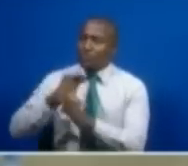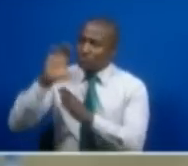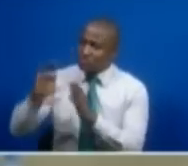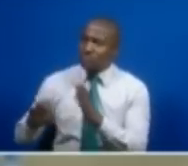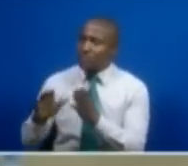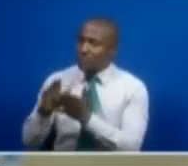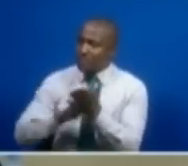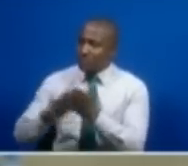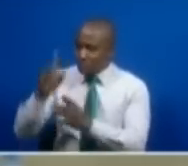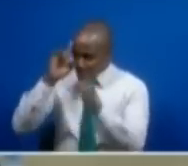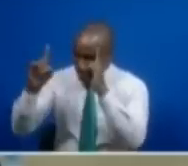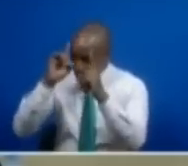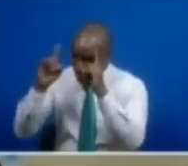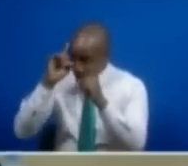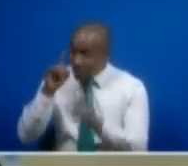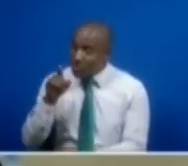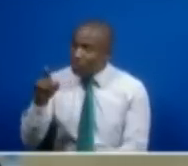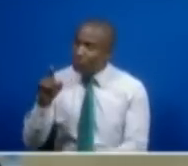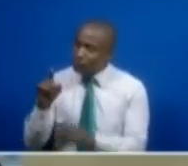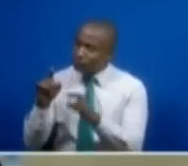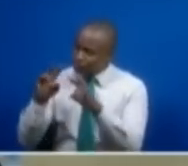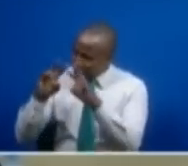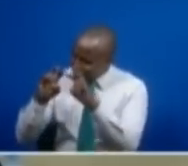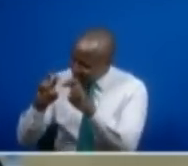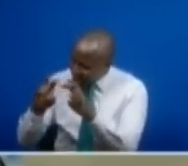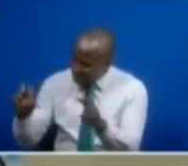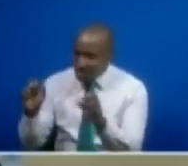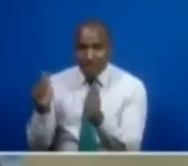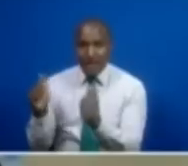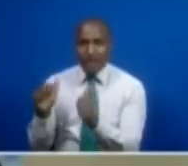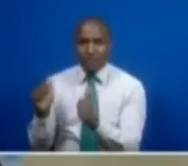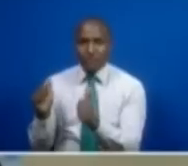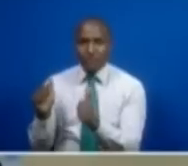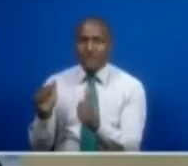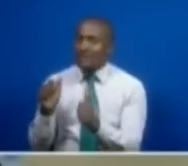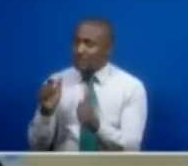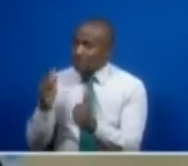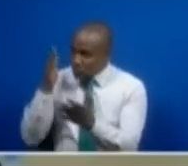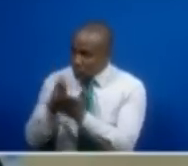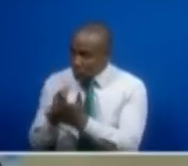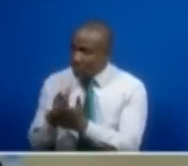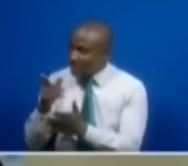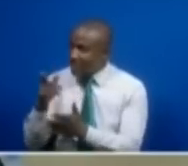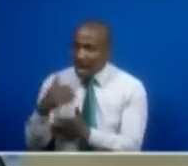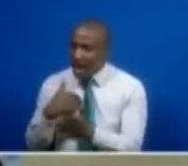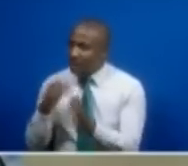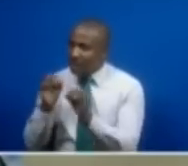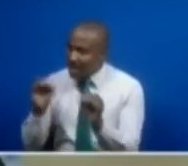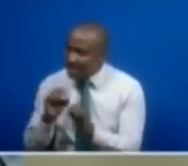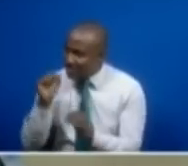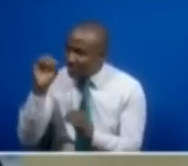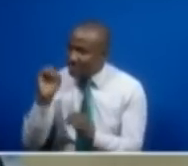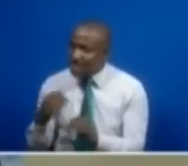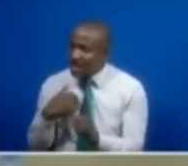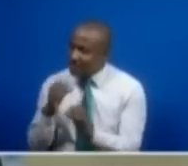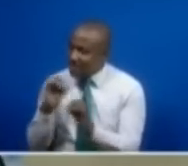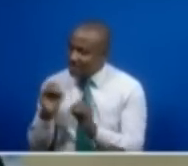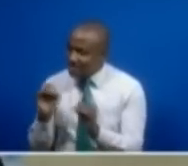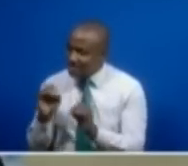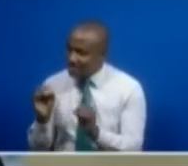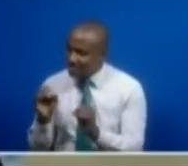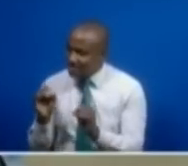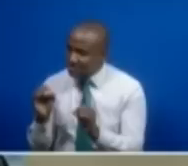on myths. You have not done a scientific poll that have established that they don't have 5%. That is why the